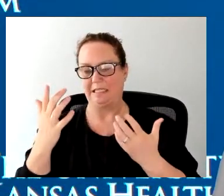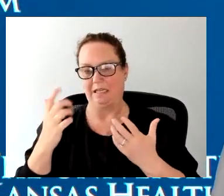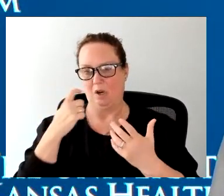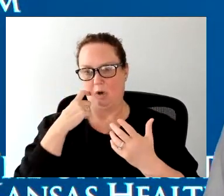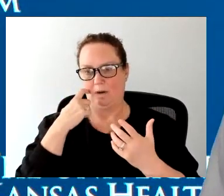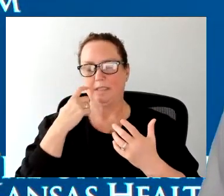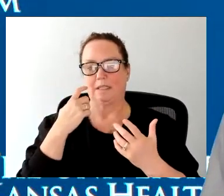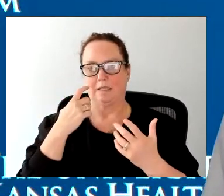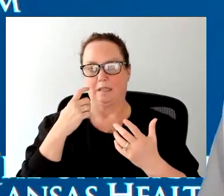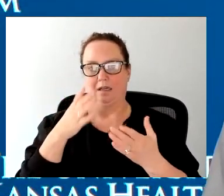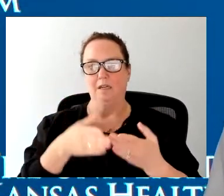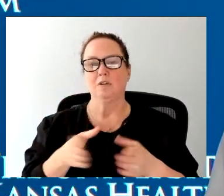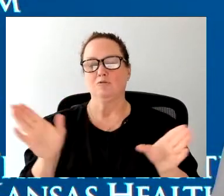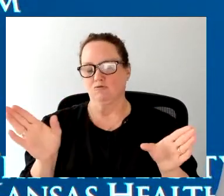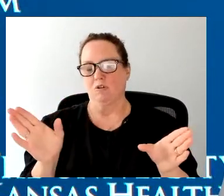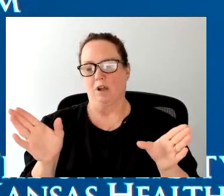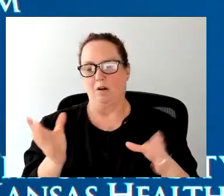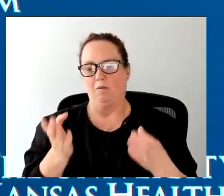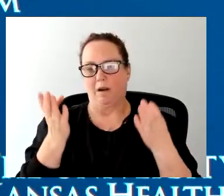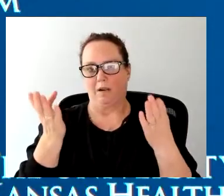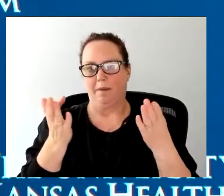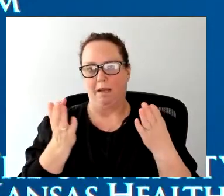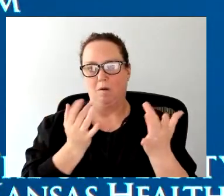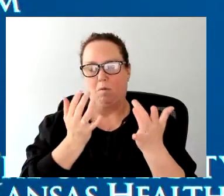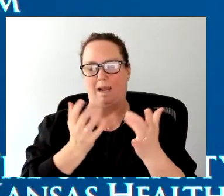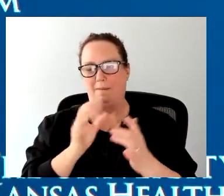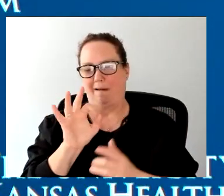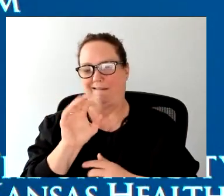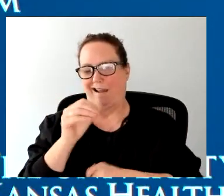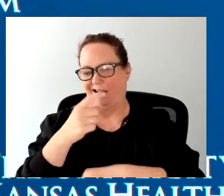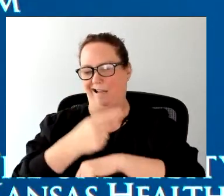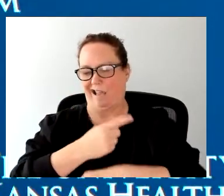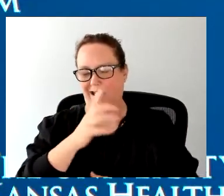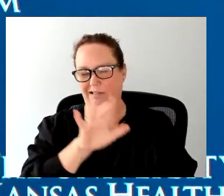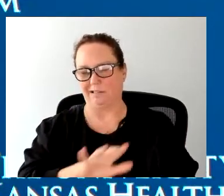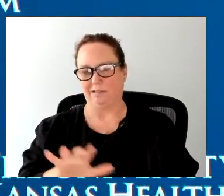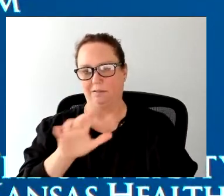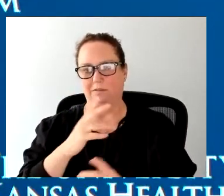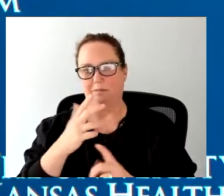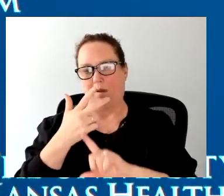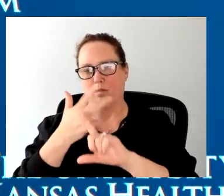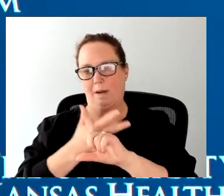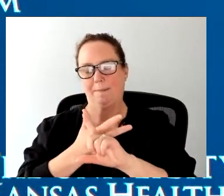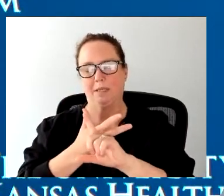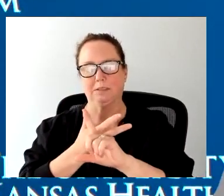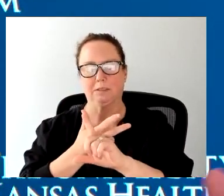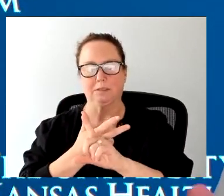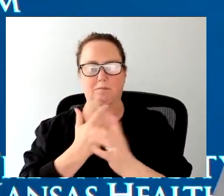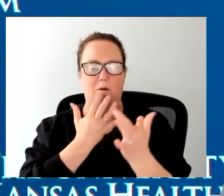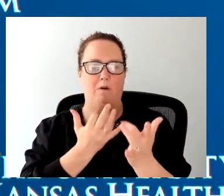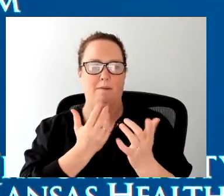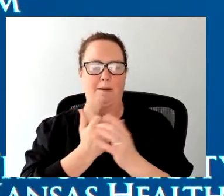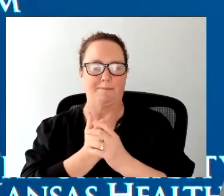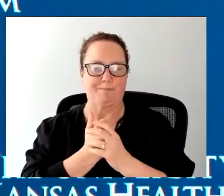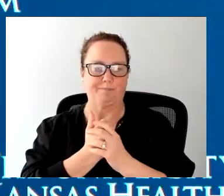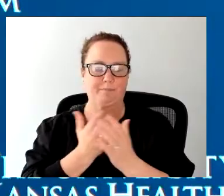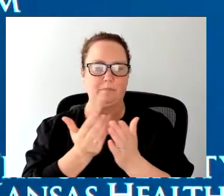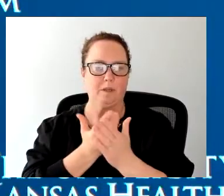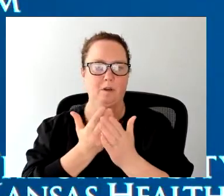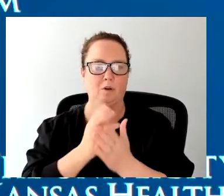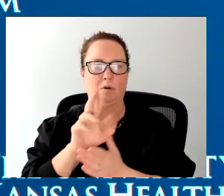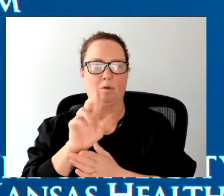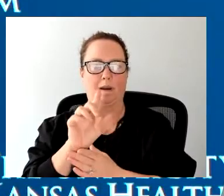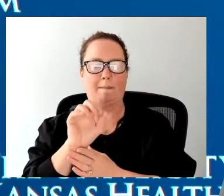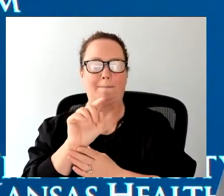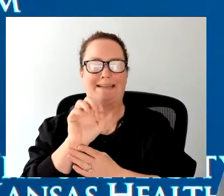in general, we have always recommended waiting about 90 days or 3 months before getting a new updated